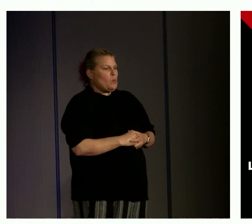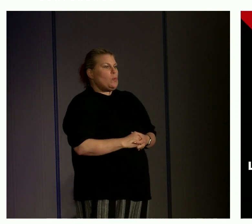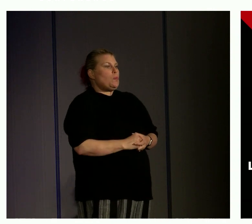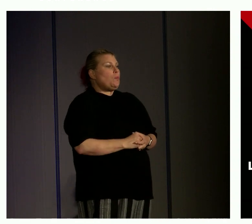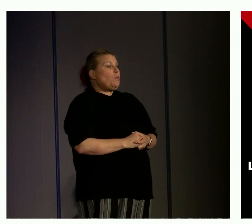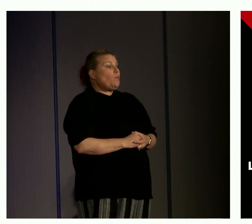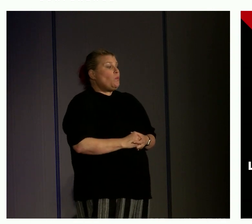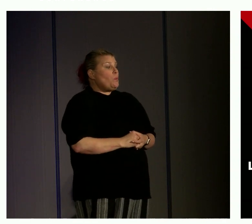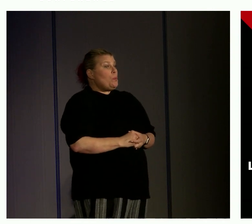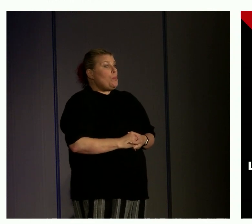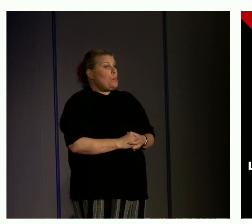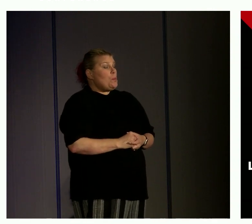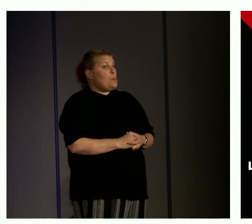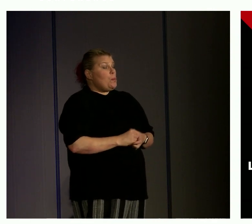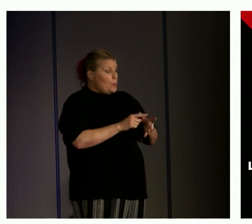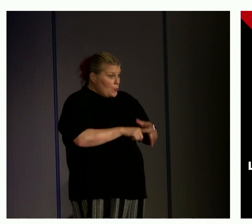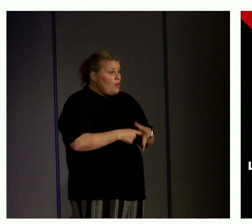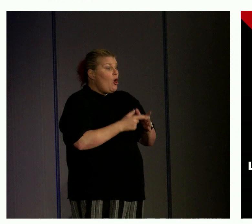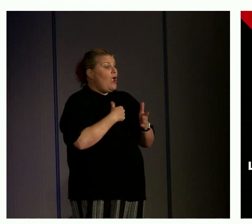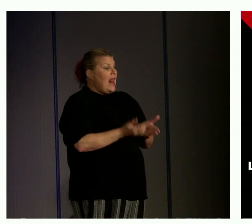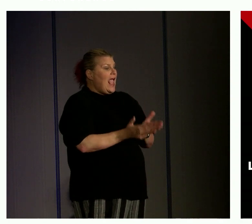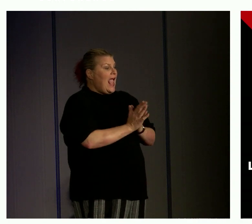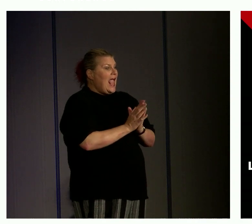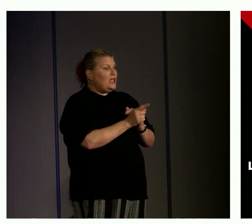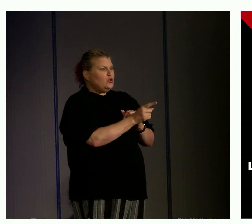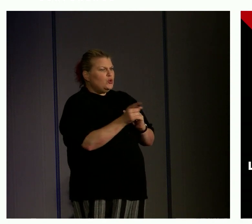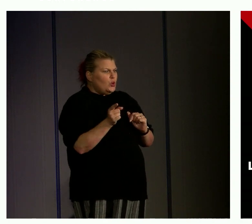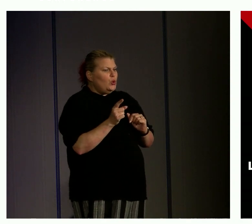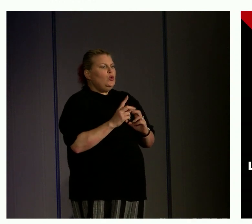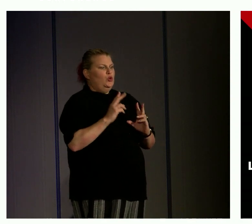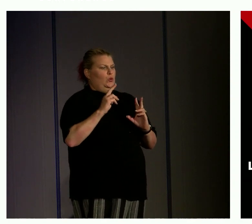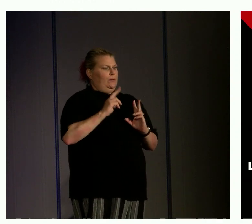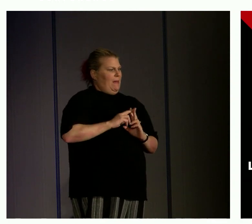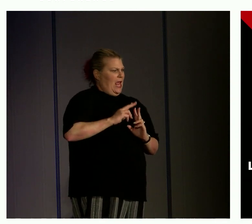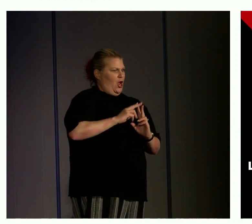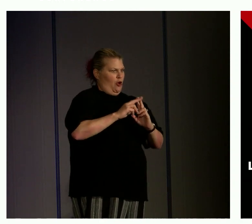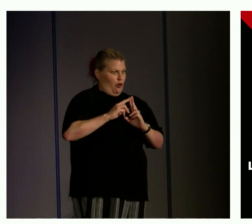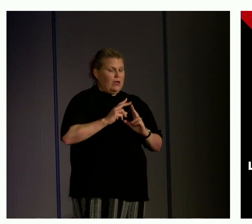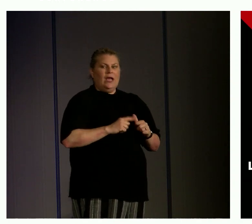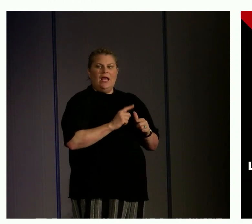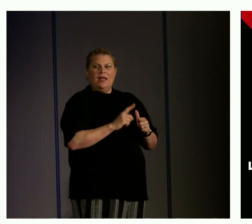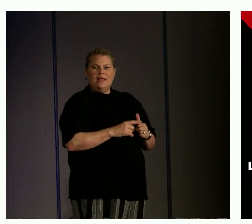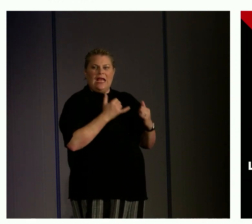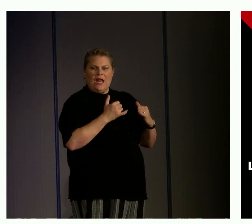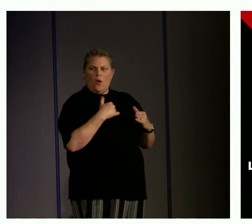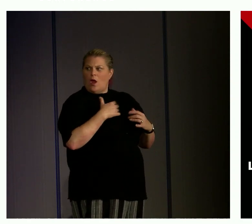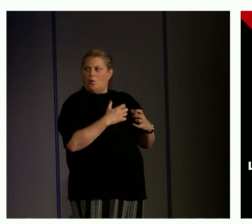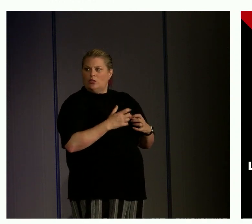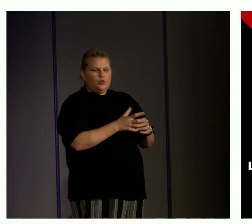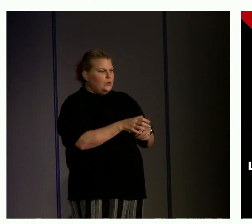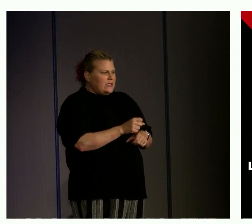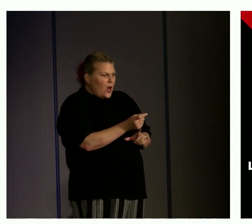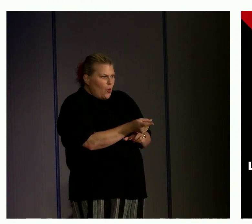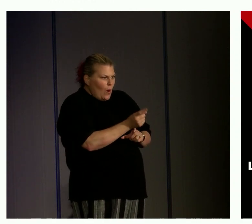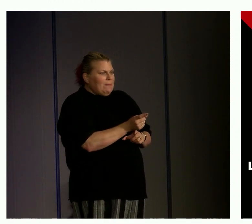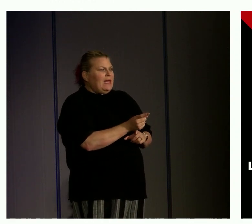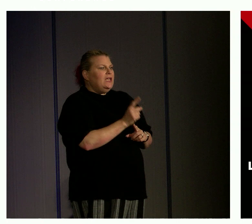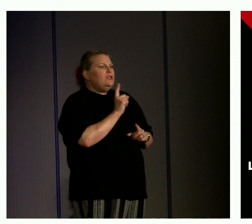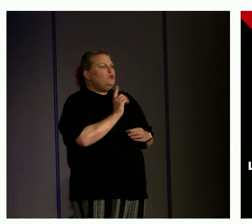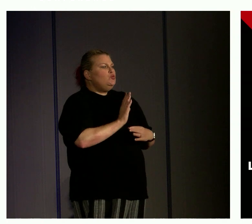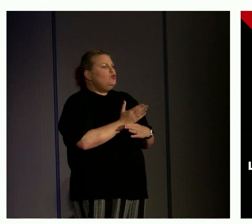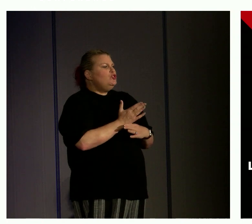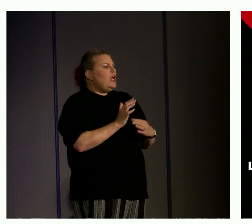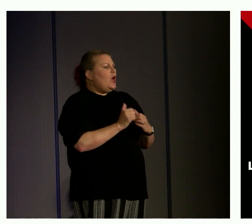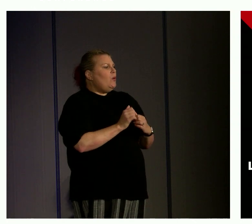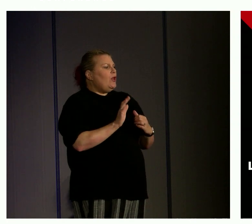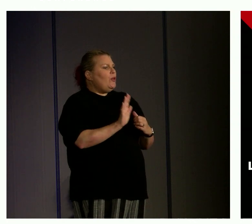Just to start, I ask you to be in pair. I would like you to take 1 minute just to share